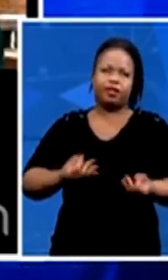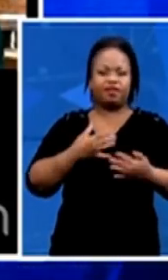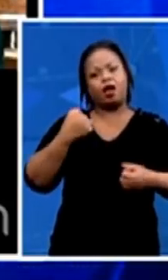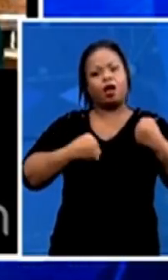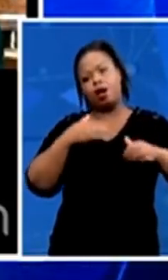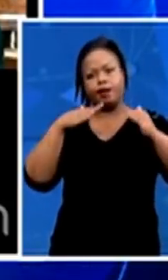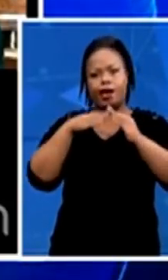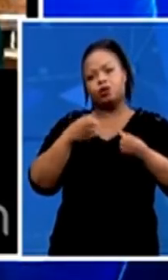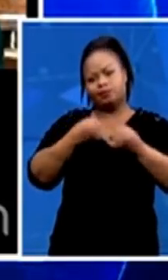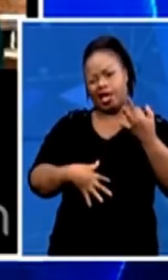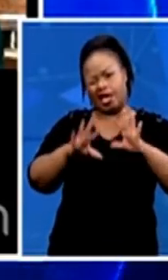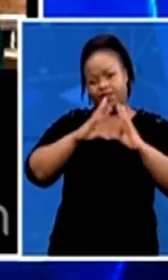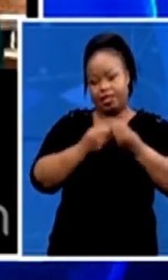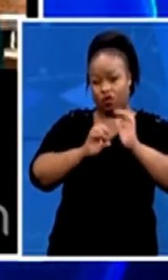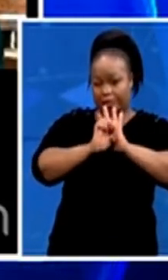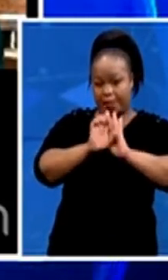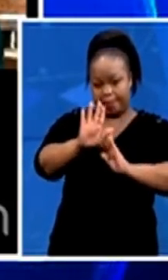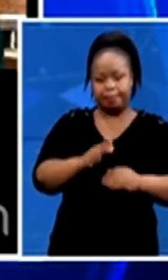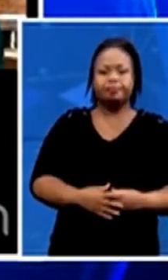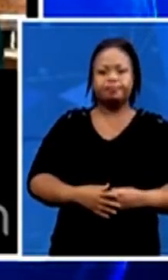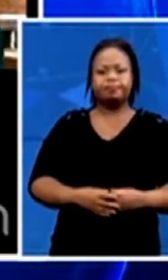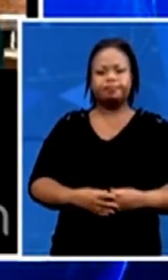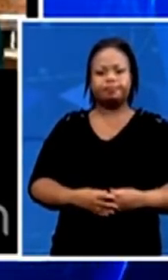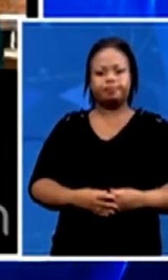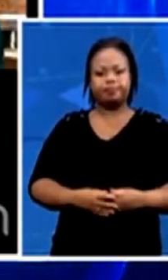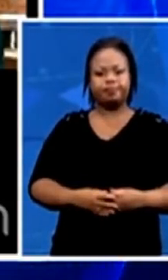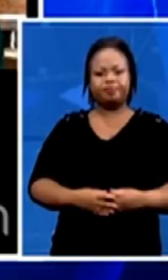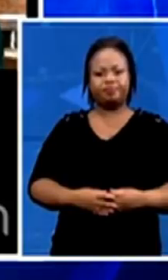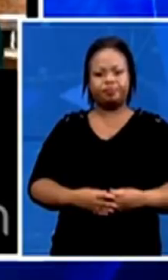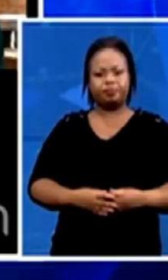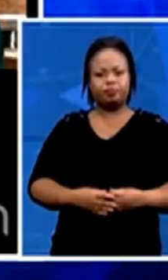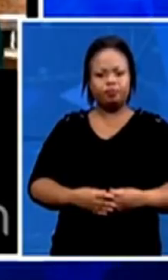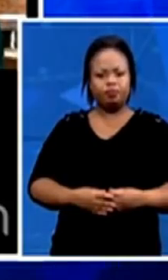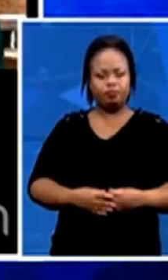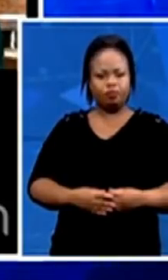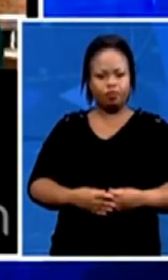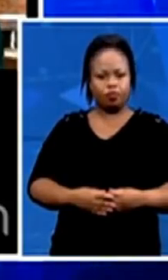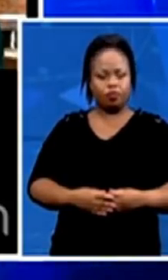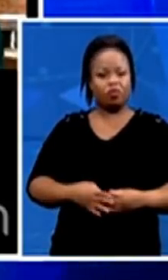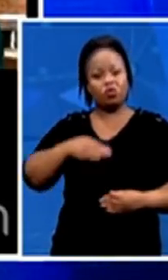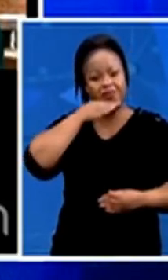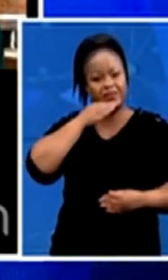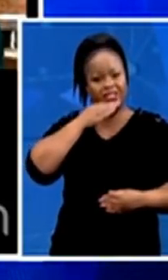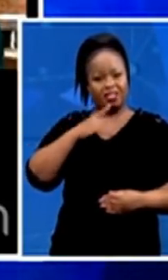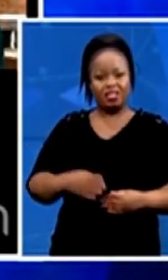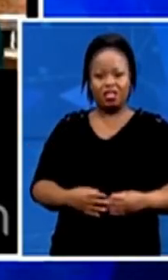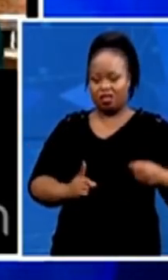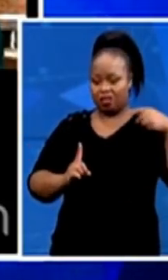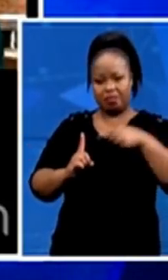then it means that Y cannot then approach a court to rescind that judgment, which